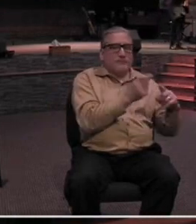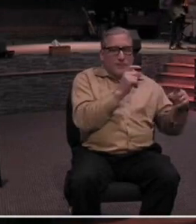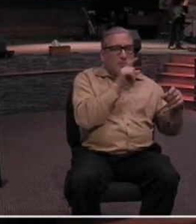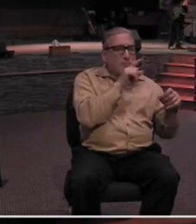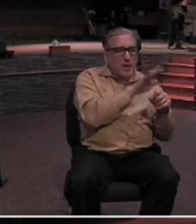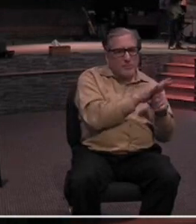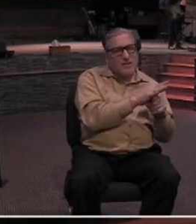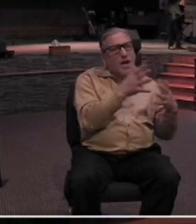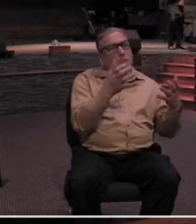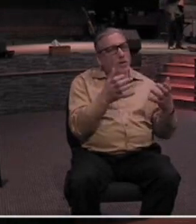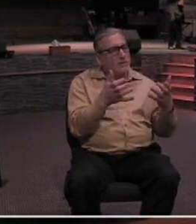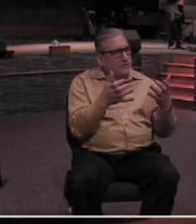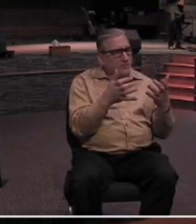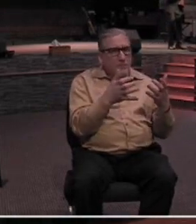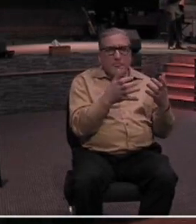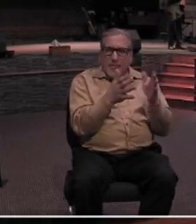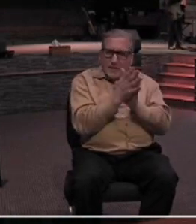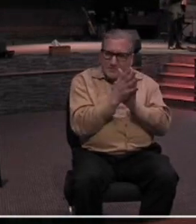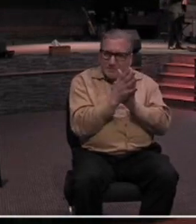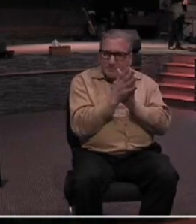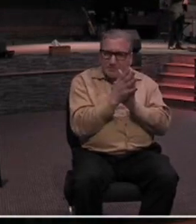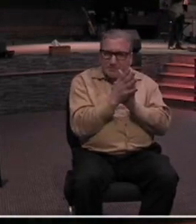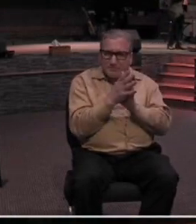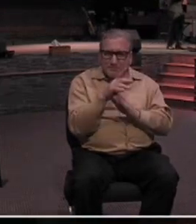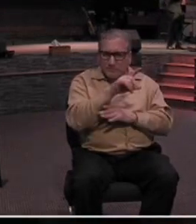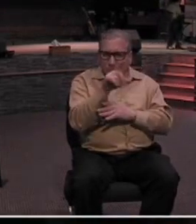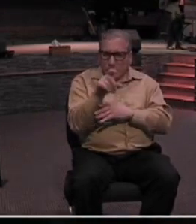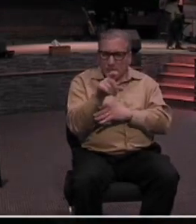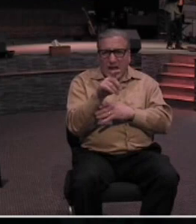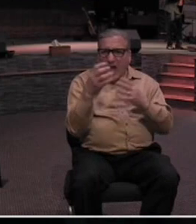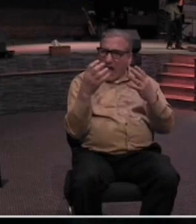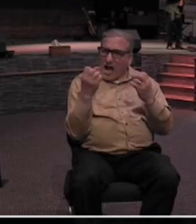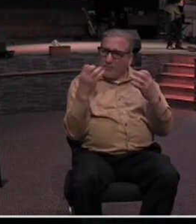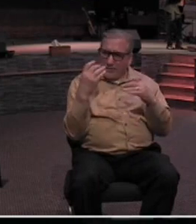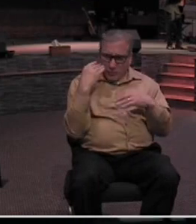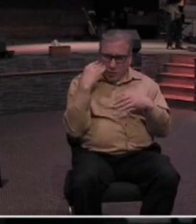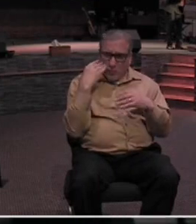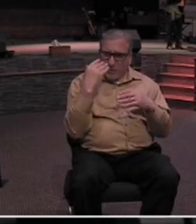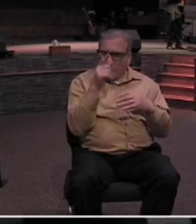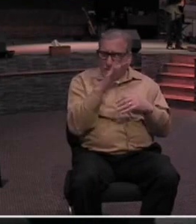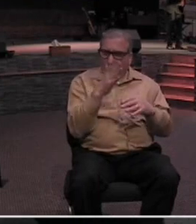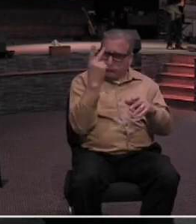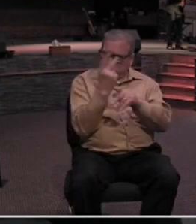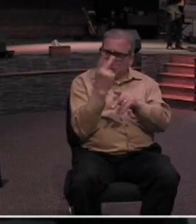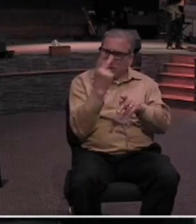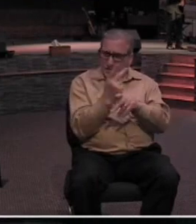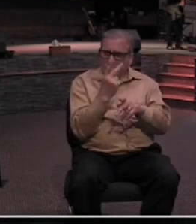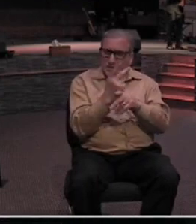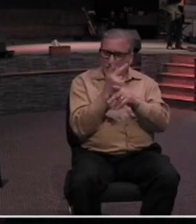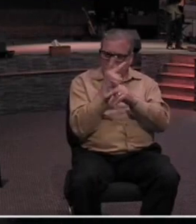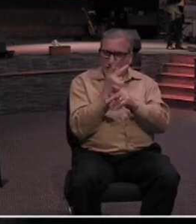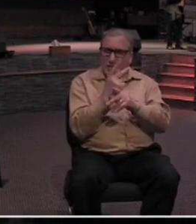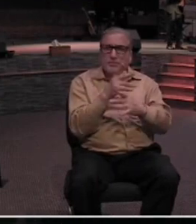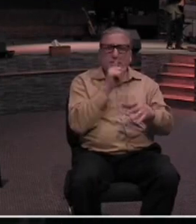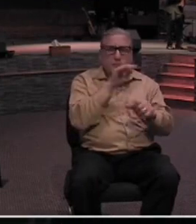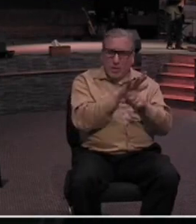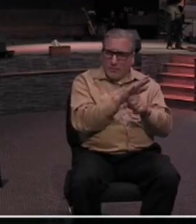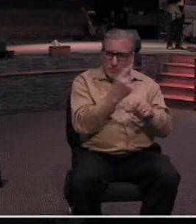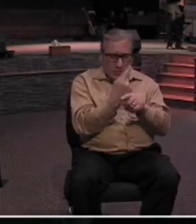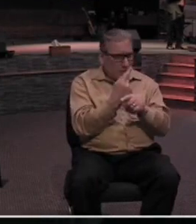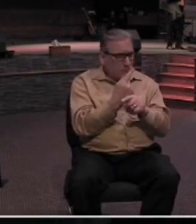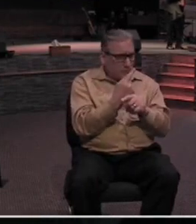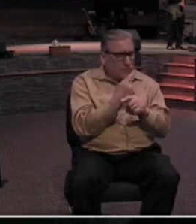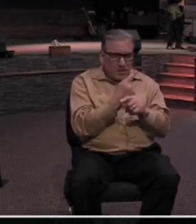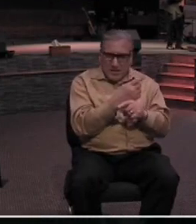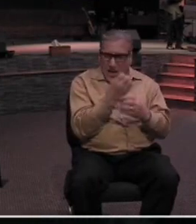I just want to ask here today, how many of you know that God is a promise keeper? I said, how many know that God